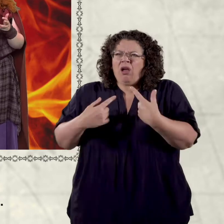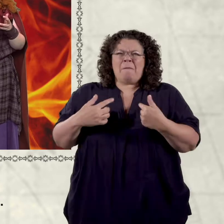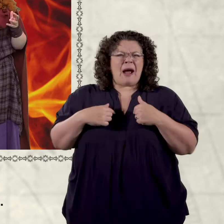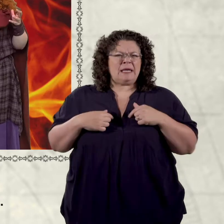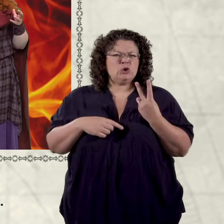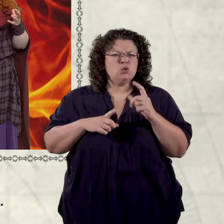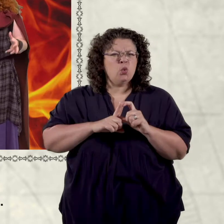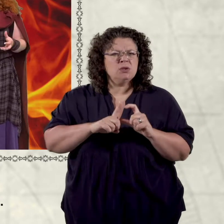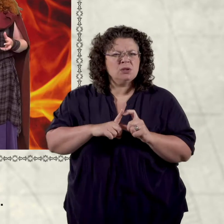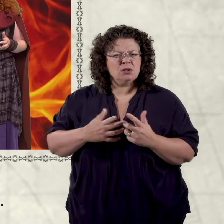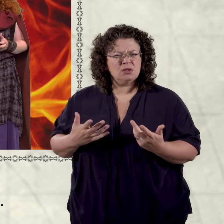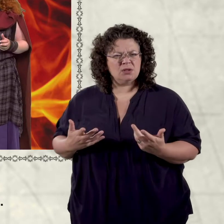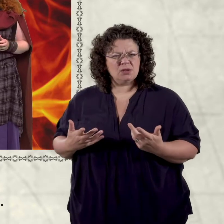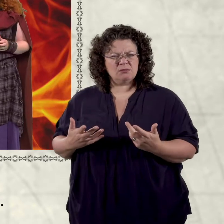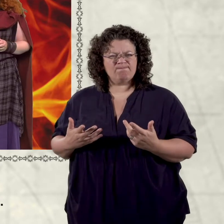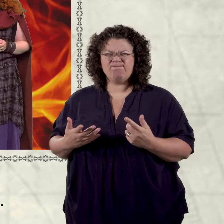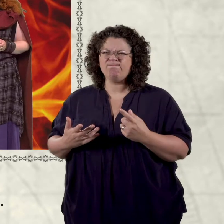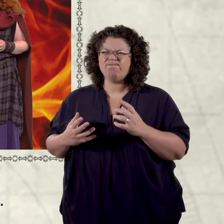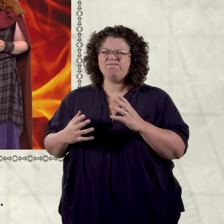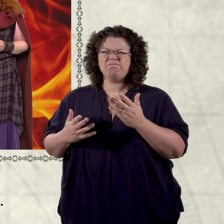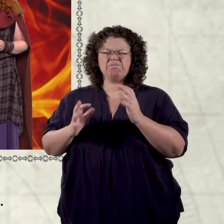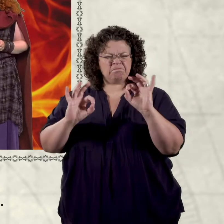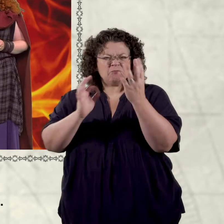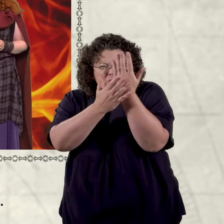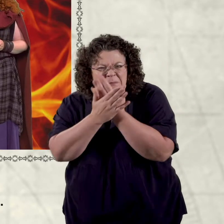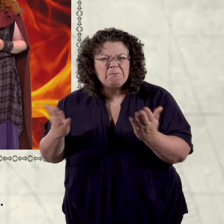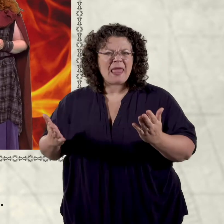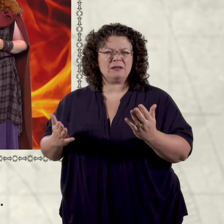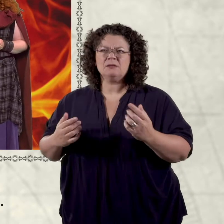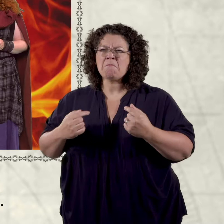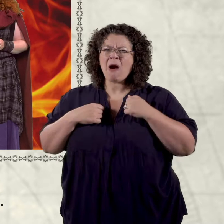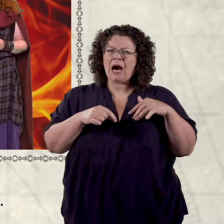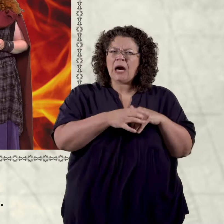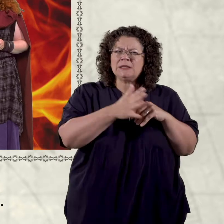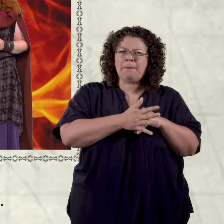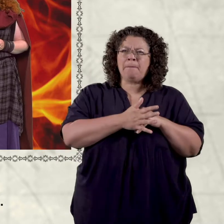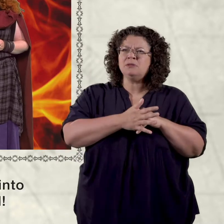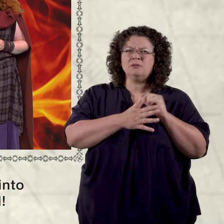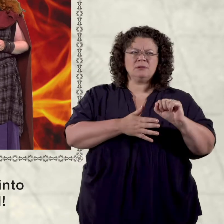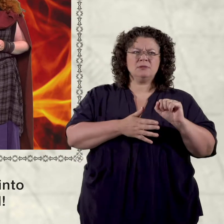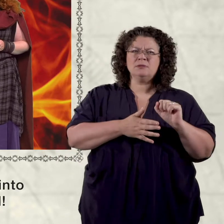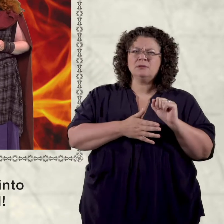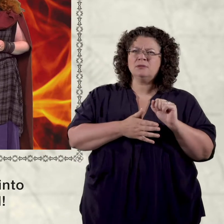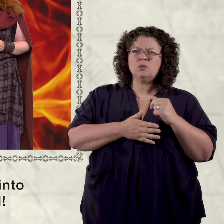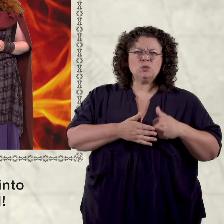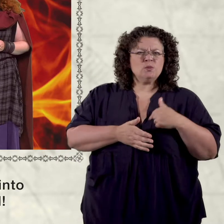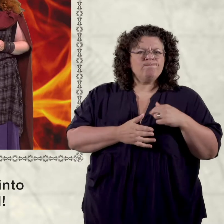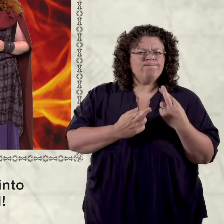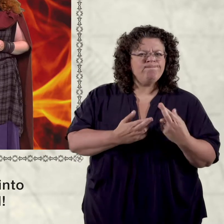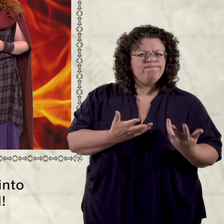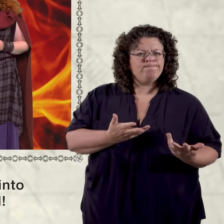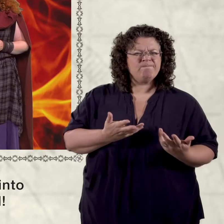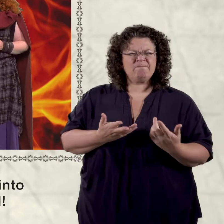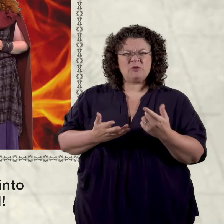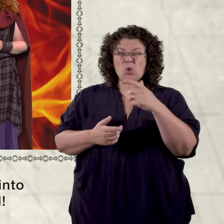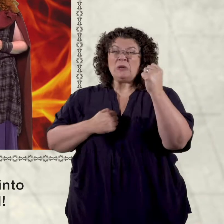of the disrespect shown to my husband's wishes. I smashed the statue